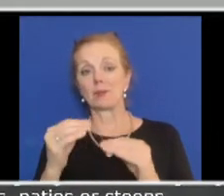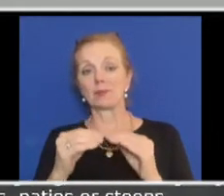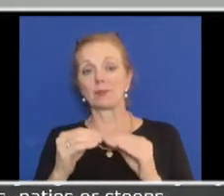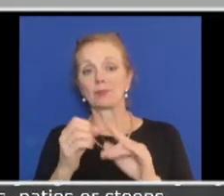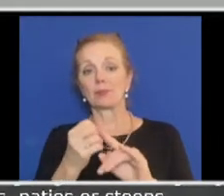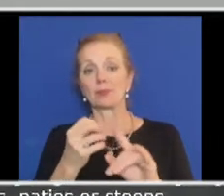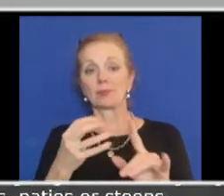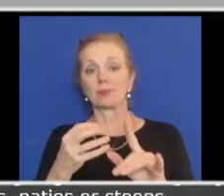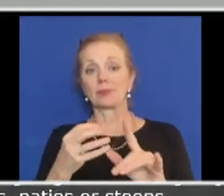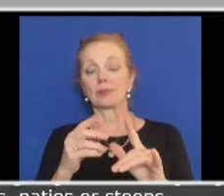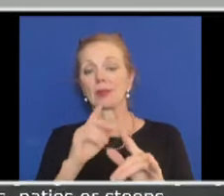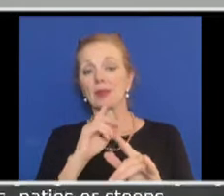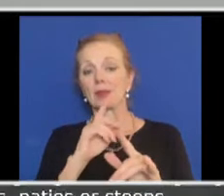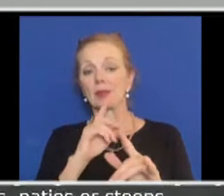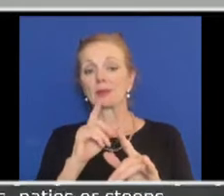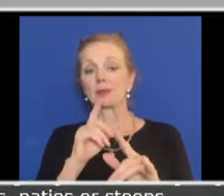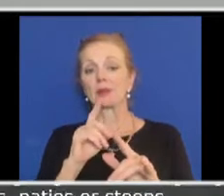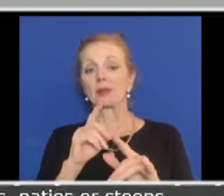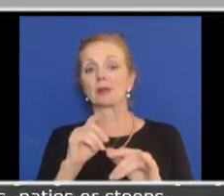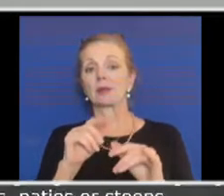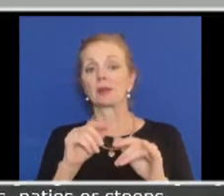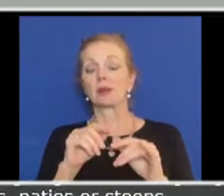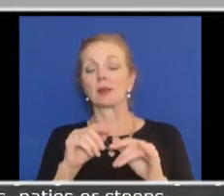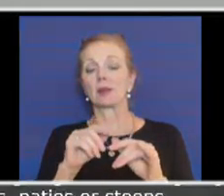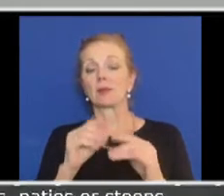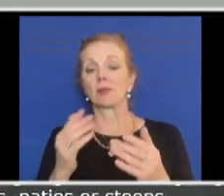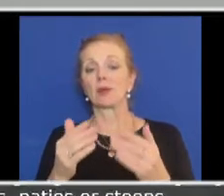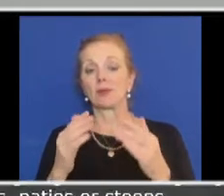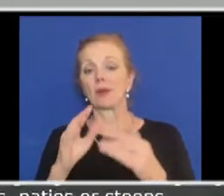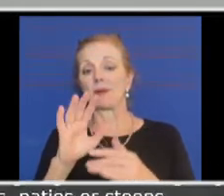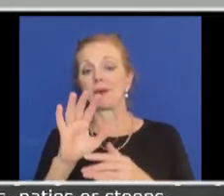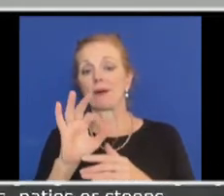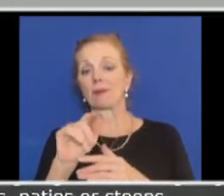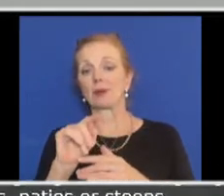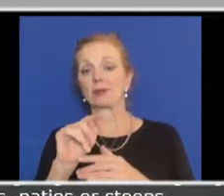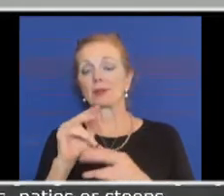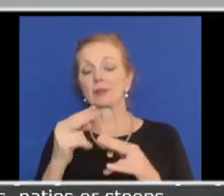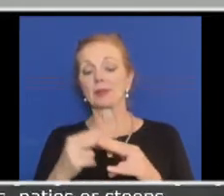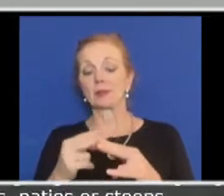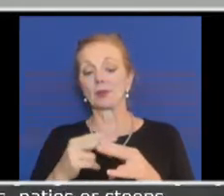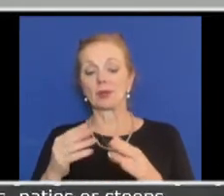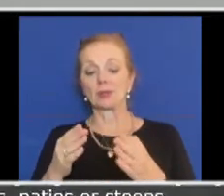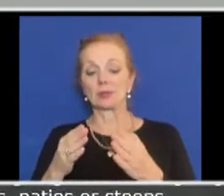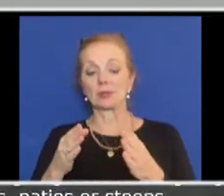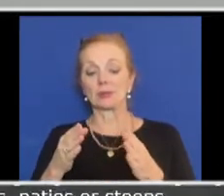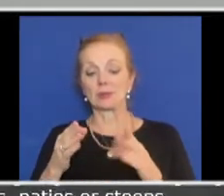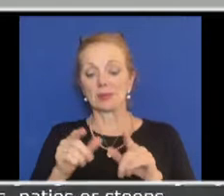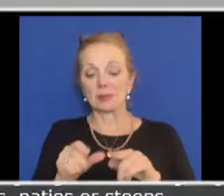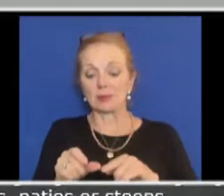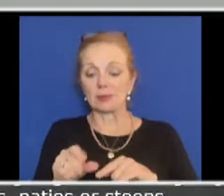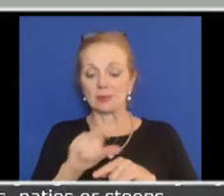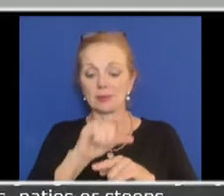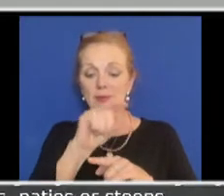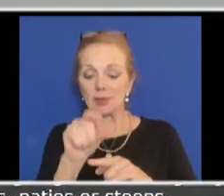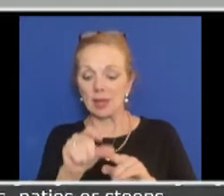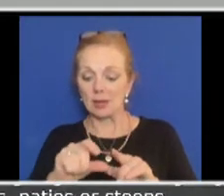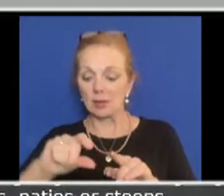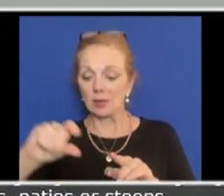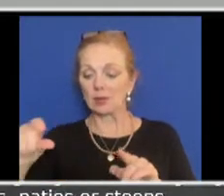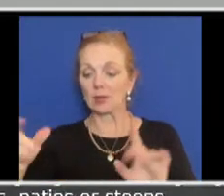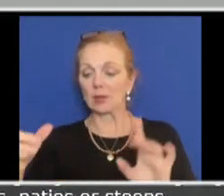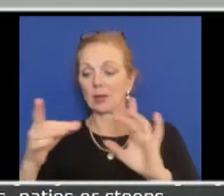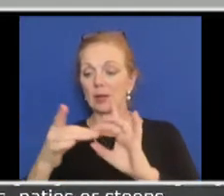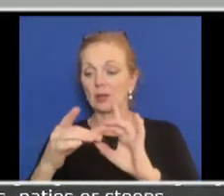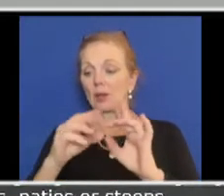of the street is undertaken also provides a 5 foot temporary sidewalk west of the site connecting to a sidewalk off